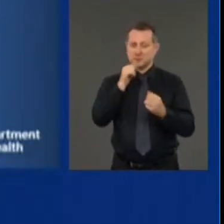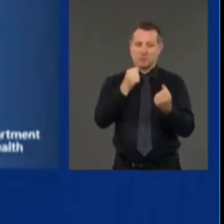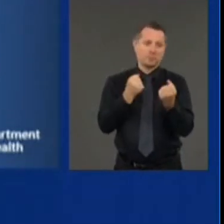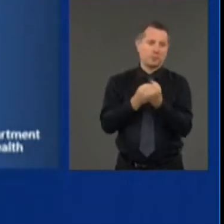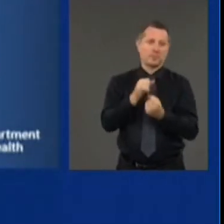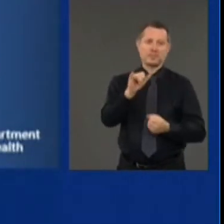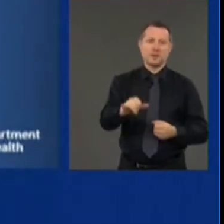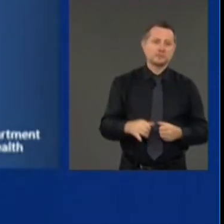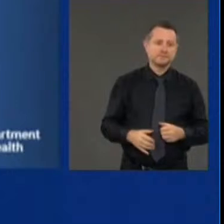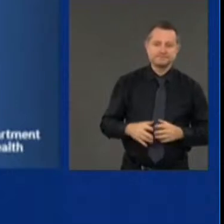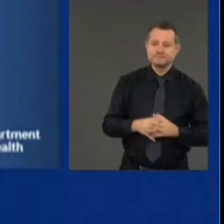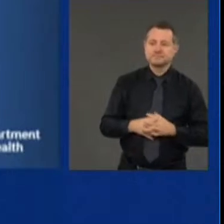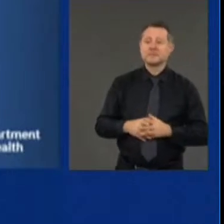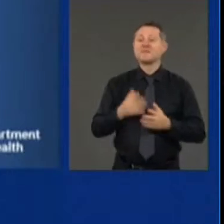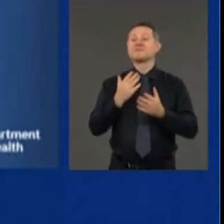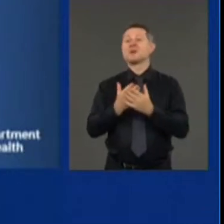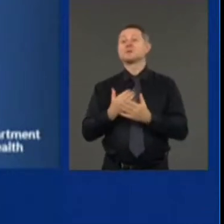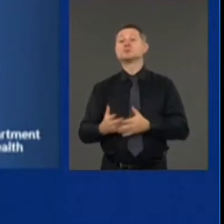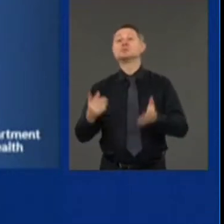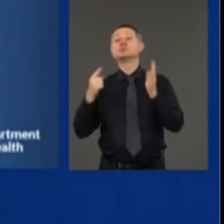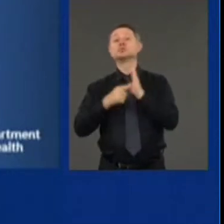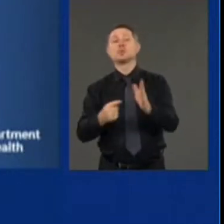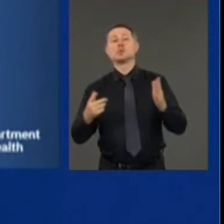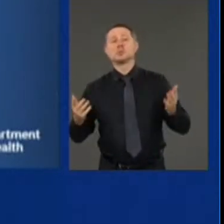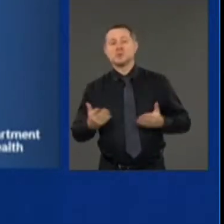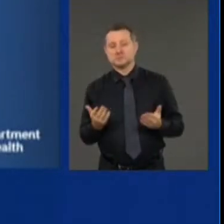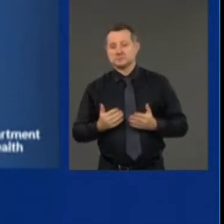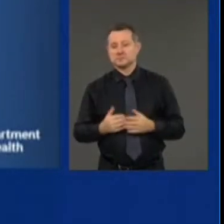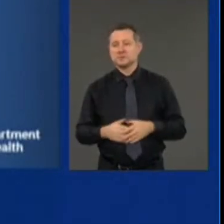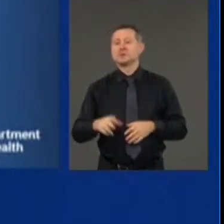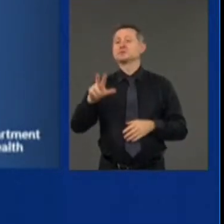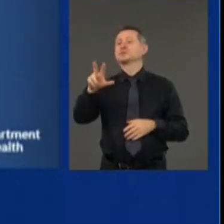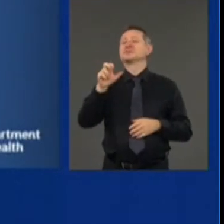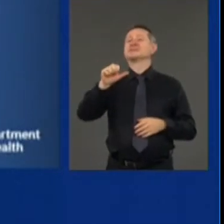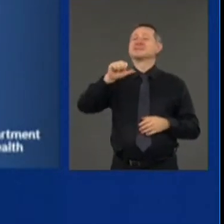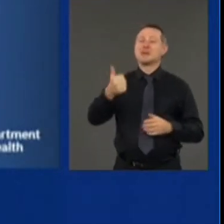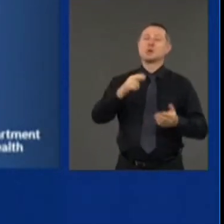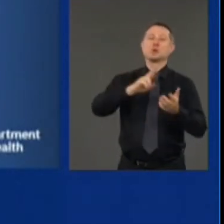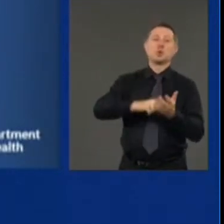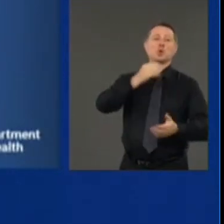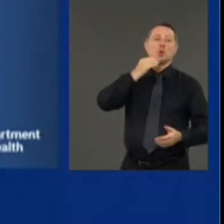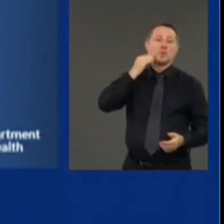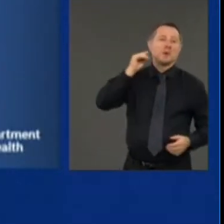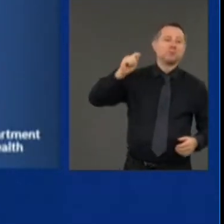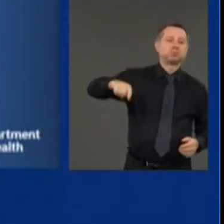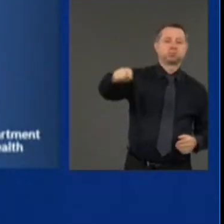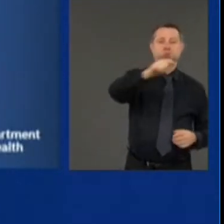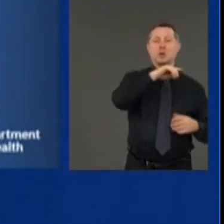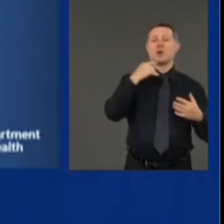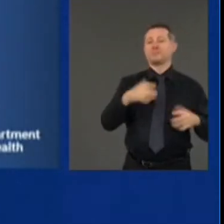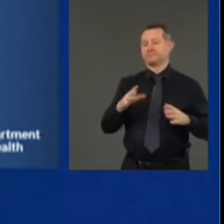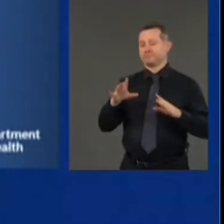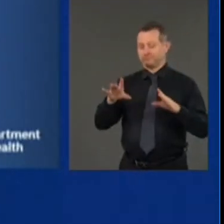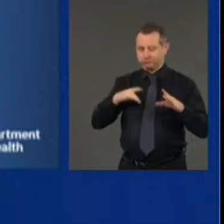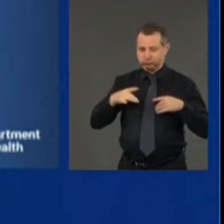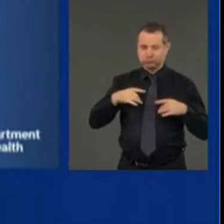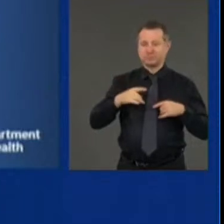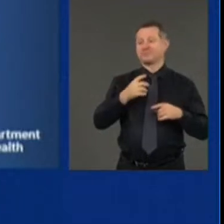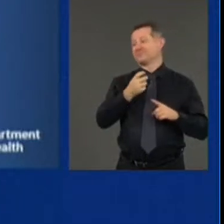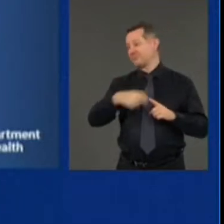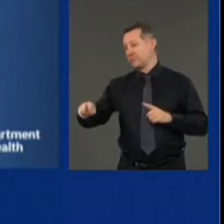facts show that 310 nursing homes had patients admitted or readmitted to them. So what about